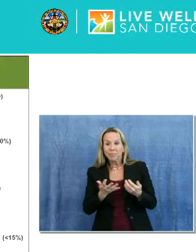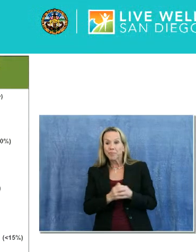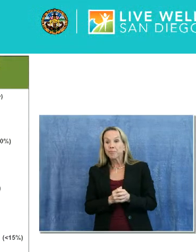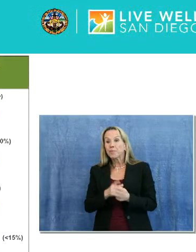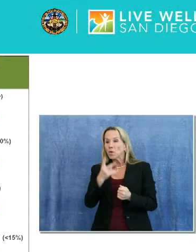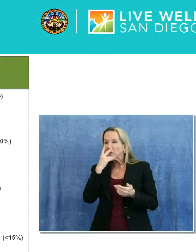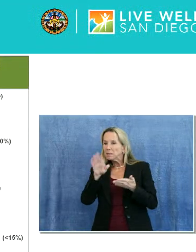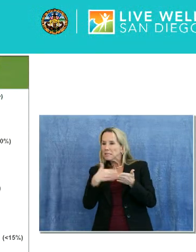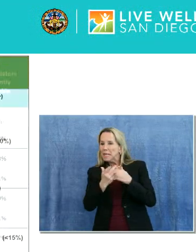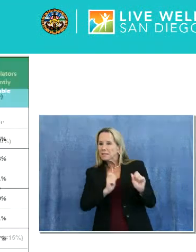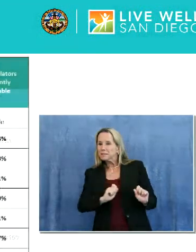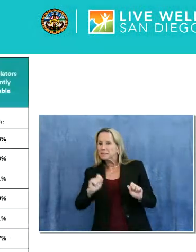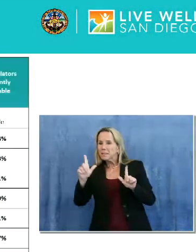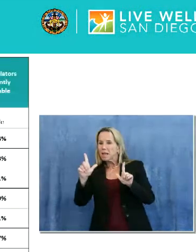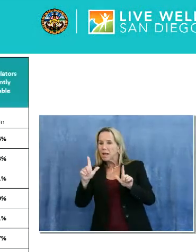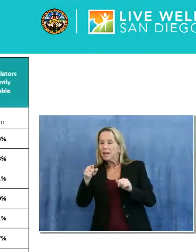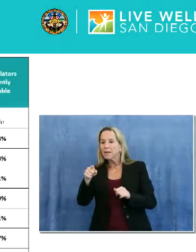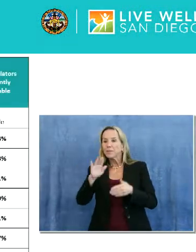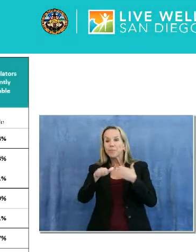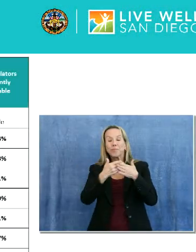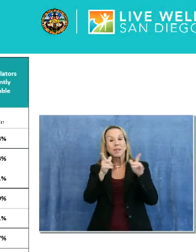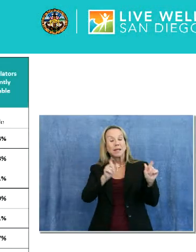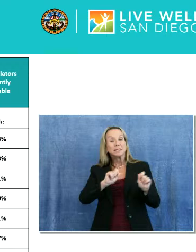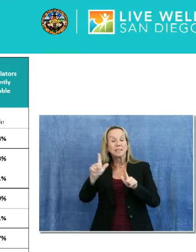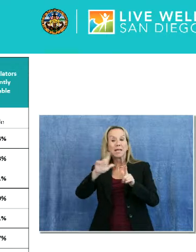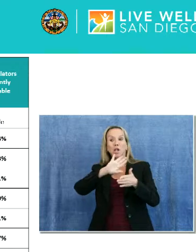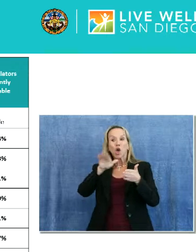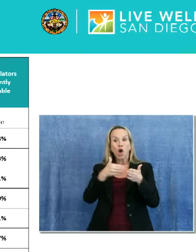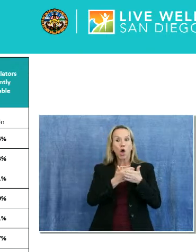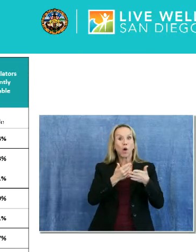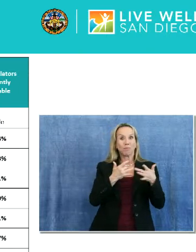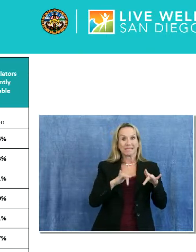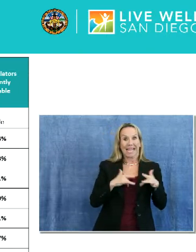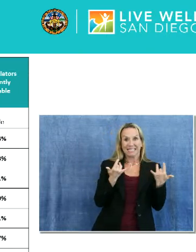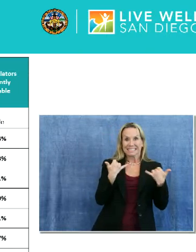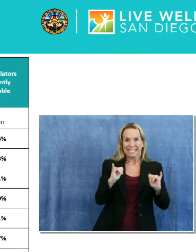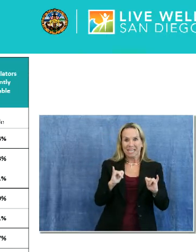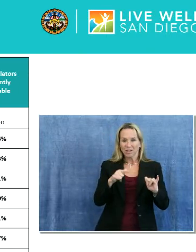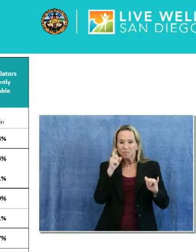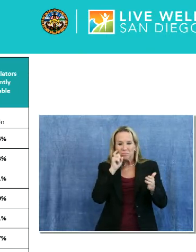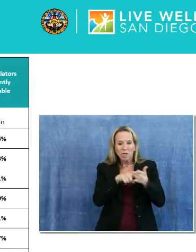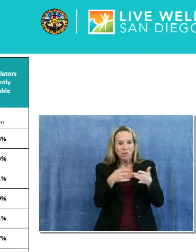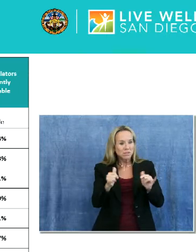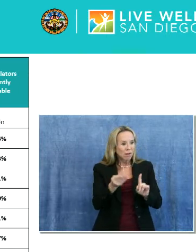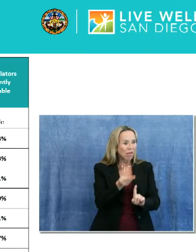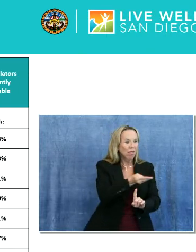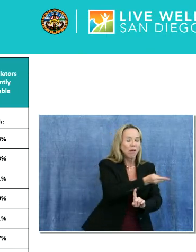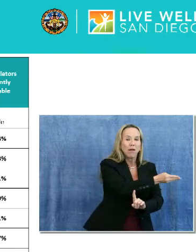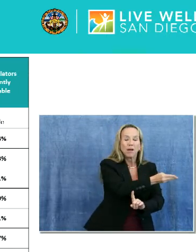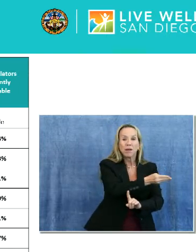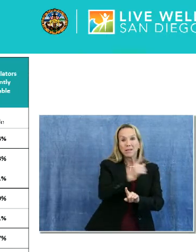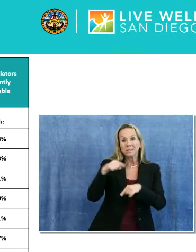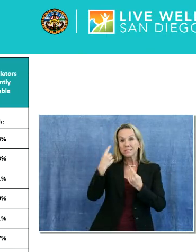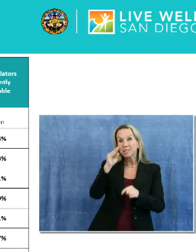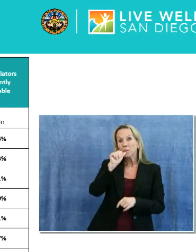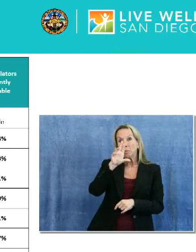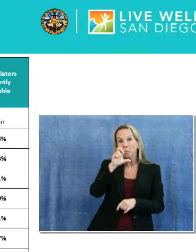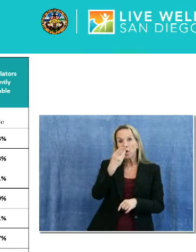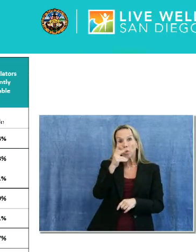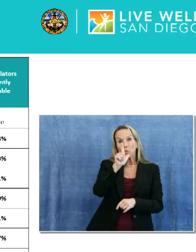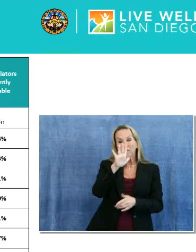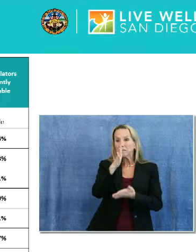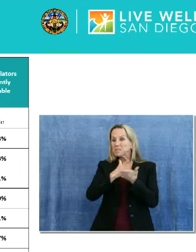next slide, this slide shows all active and inactive community setting outbreaks since March 25th